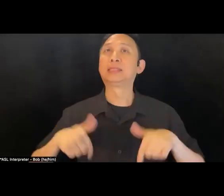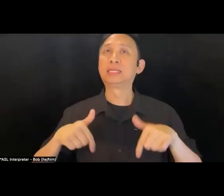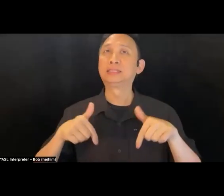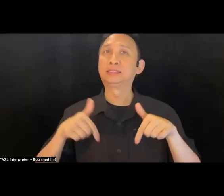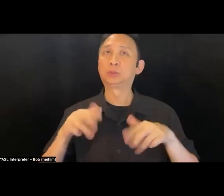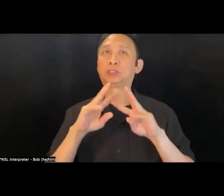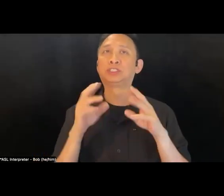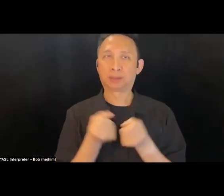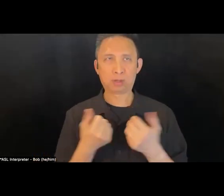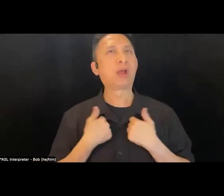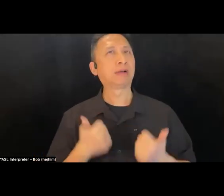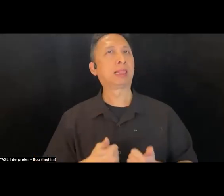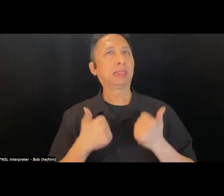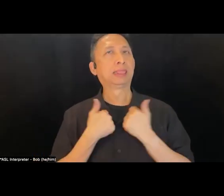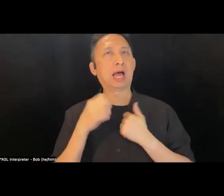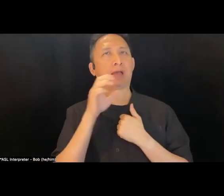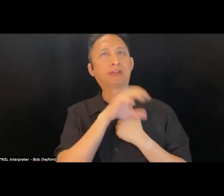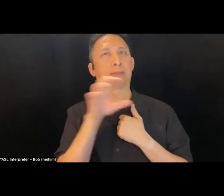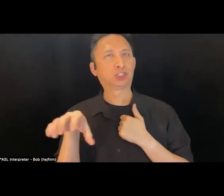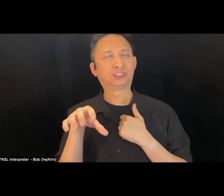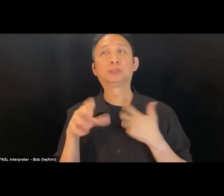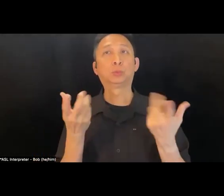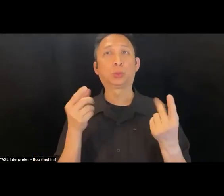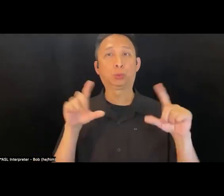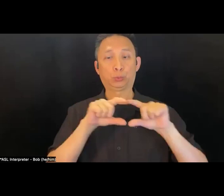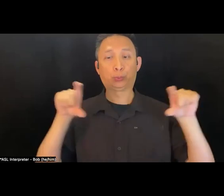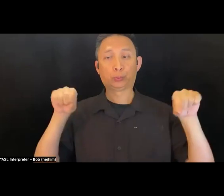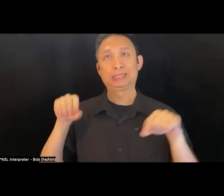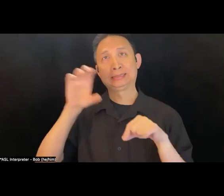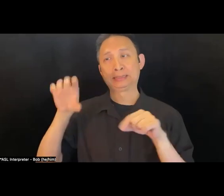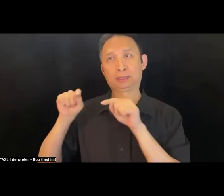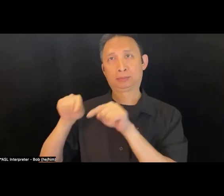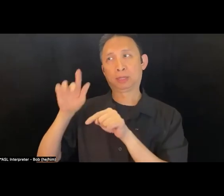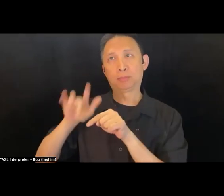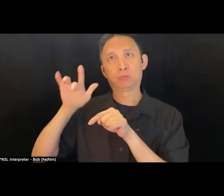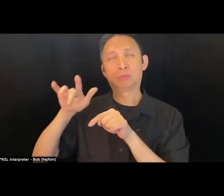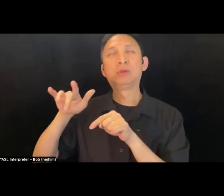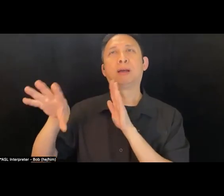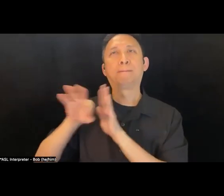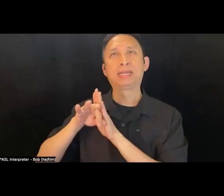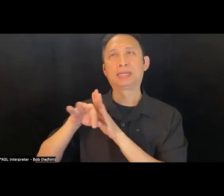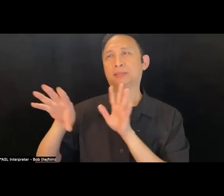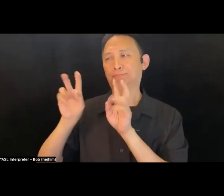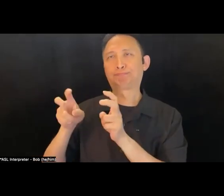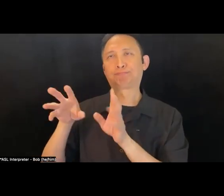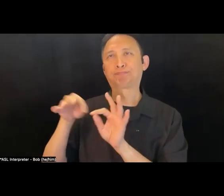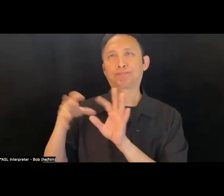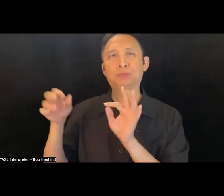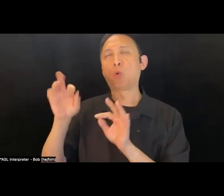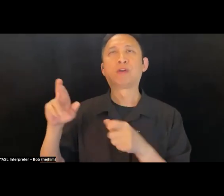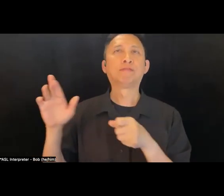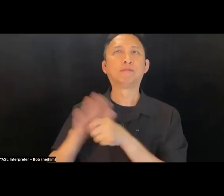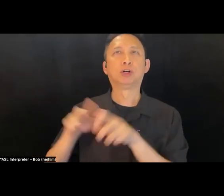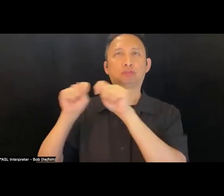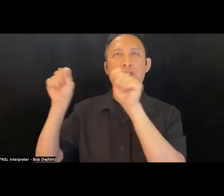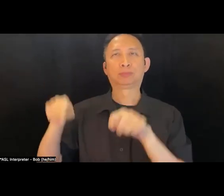enable captions, click on the CC button at the bottom of your screen and choose subtitles or full transcript, and they will pop